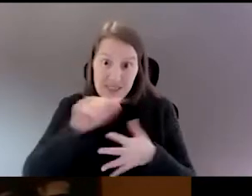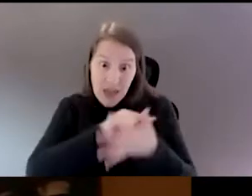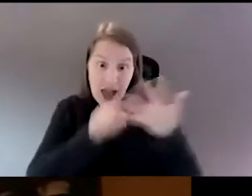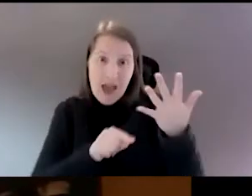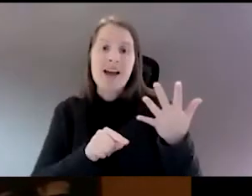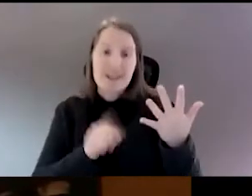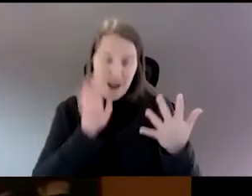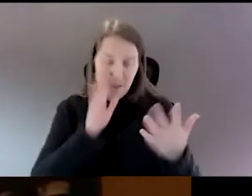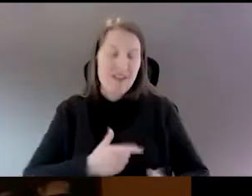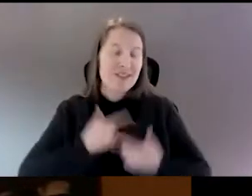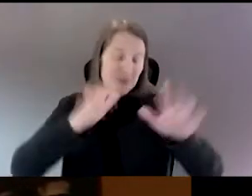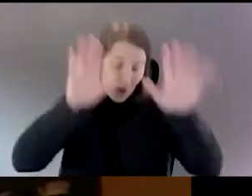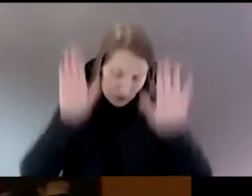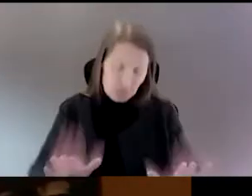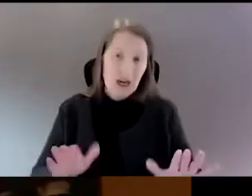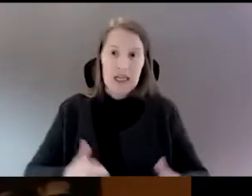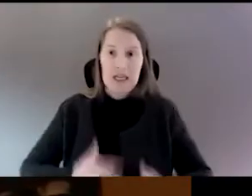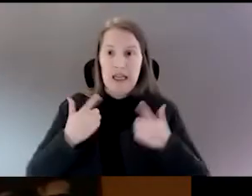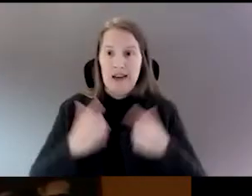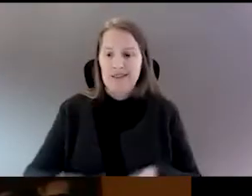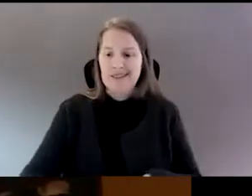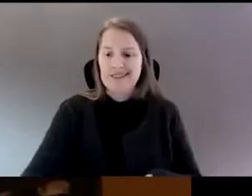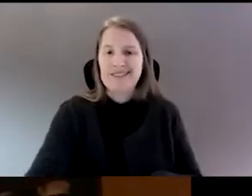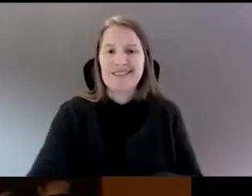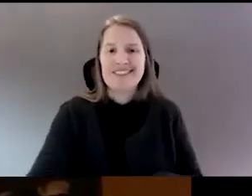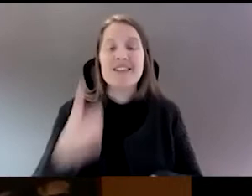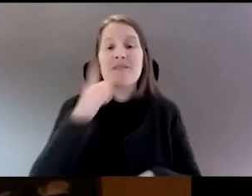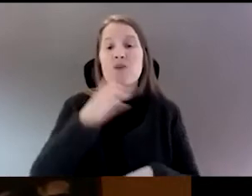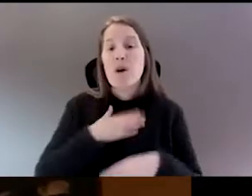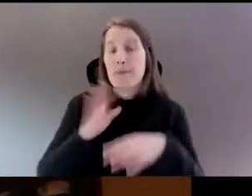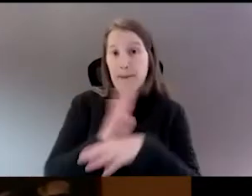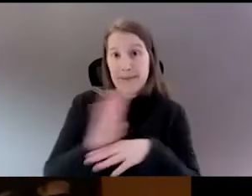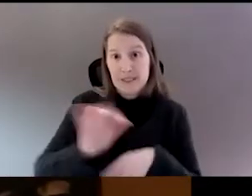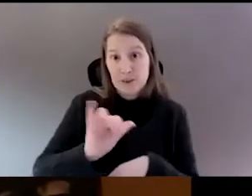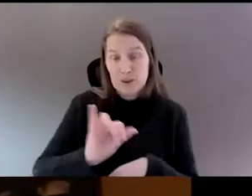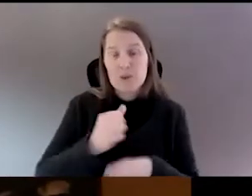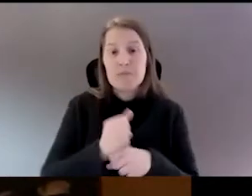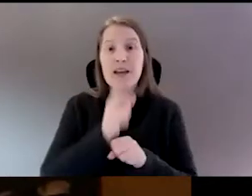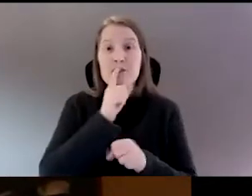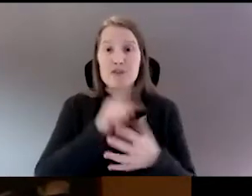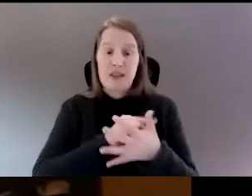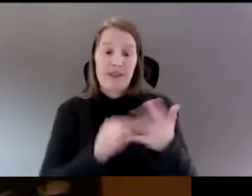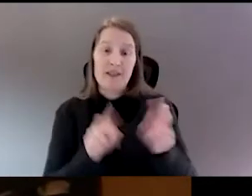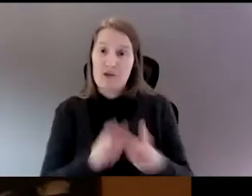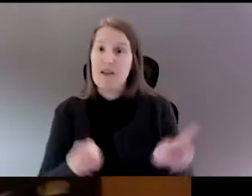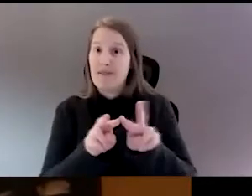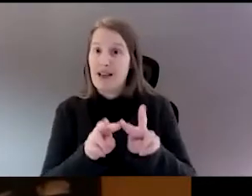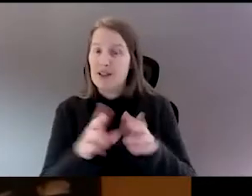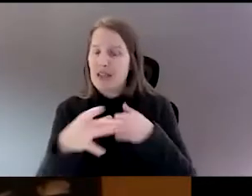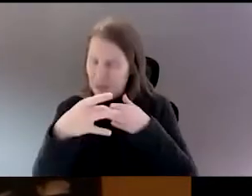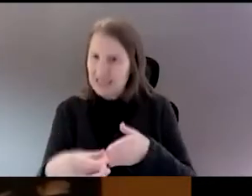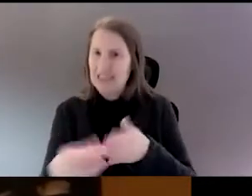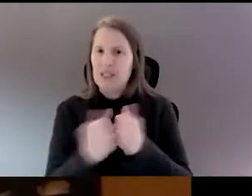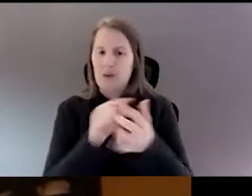life. And I think for my business, also making sure that these are the values that we lead with. And so with every organization that we work